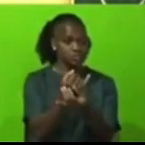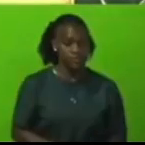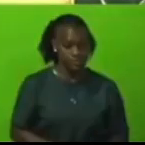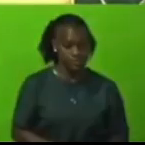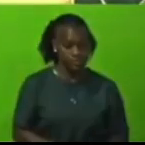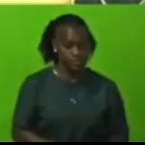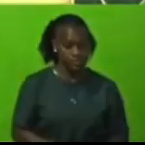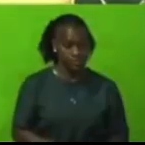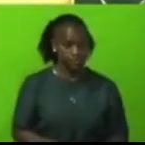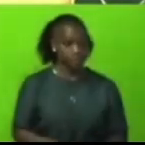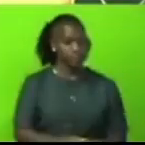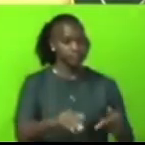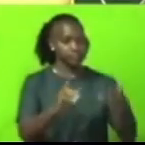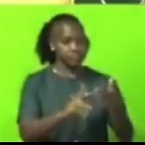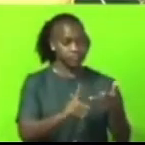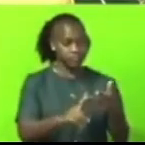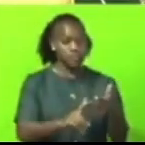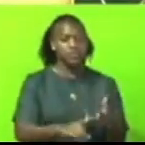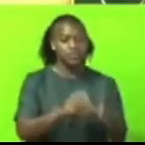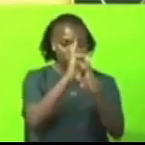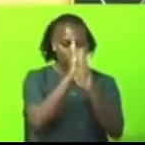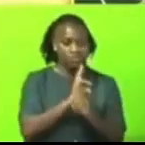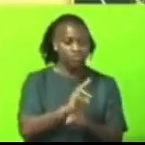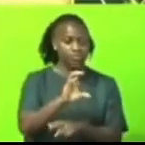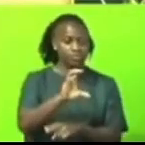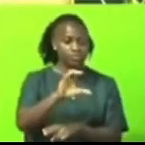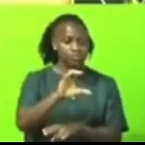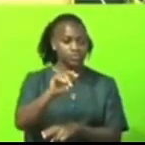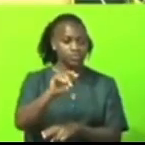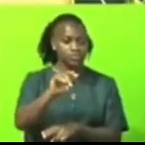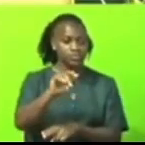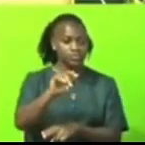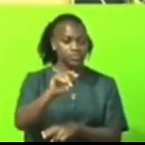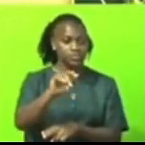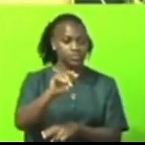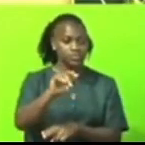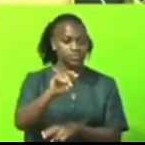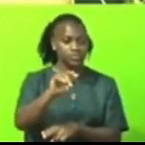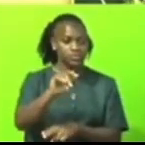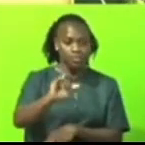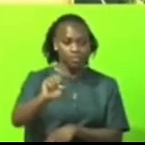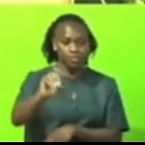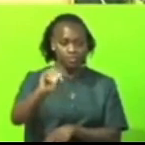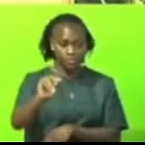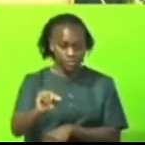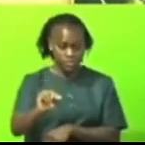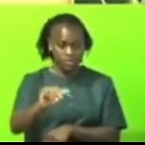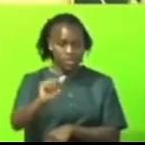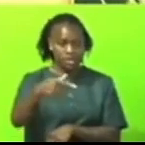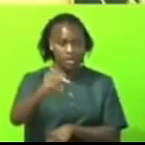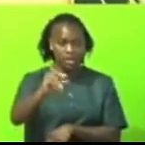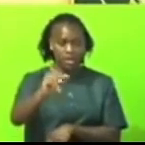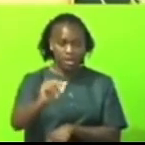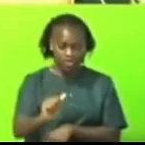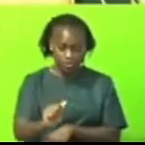Honorable ctia mam Morrison the current Member of Parliament for aona West constituency in the central region